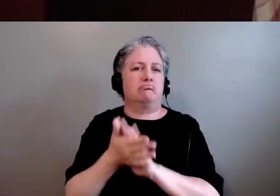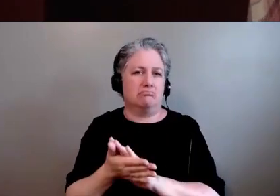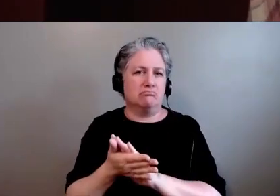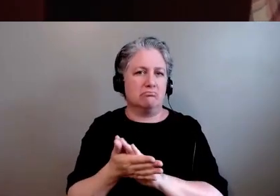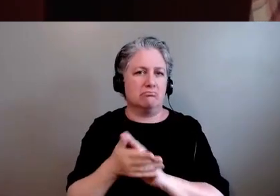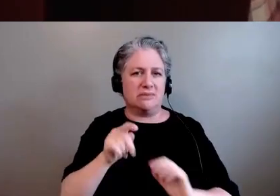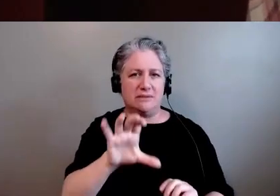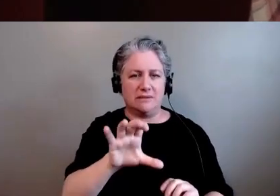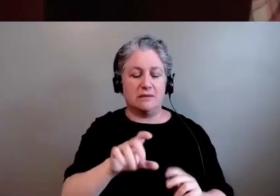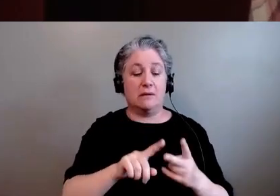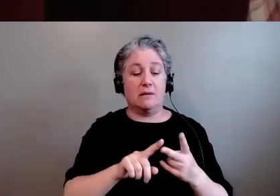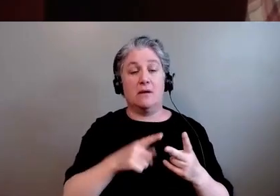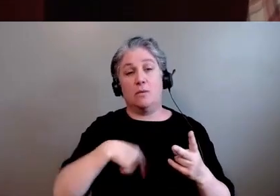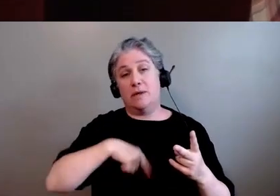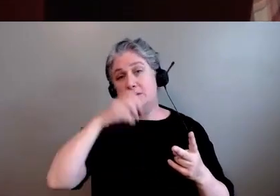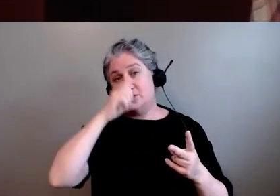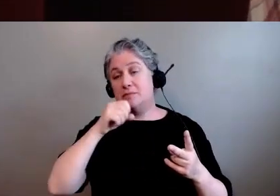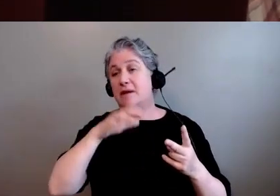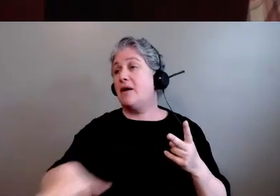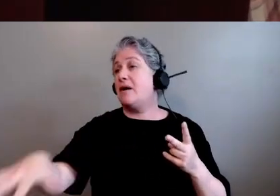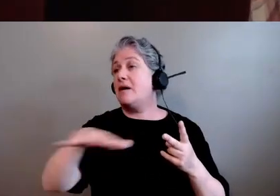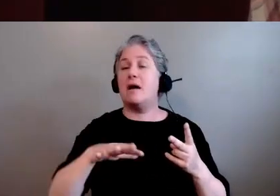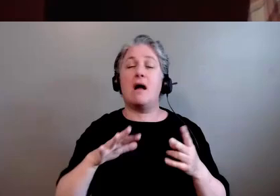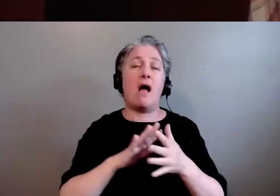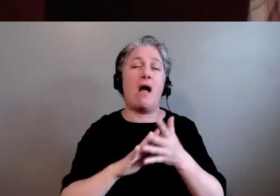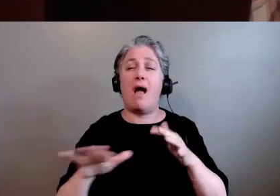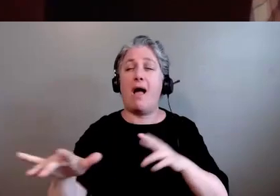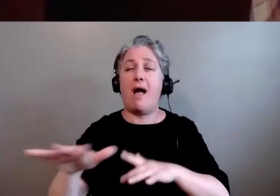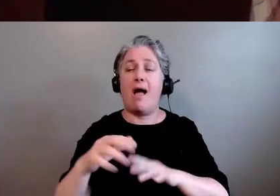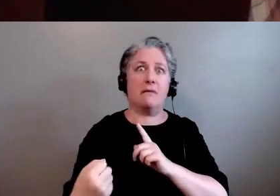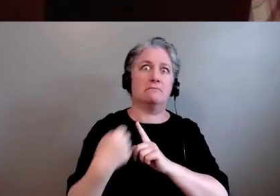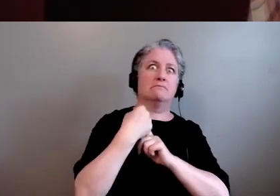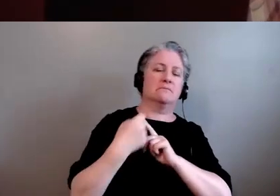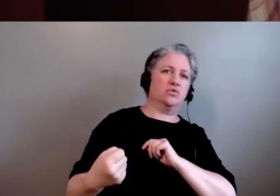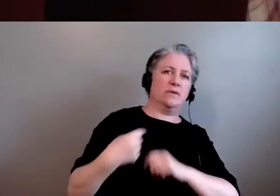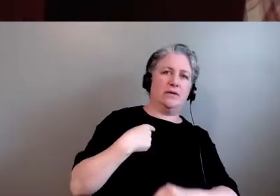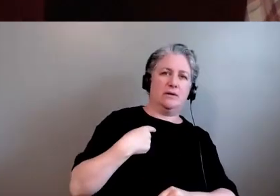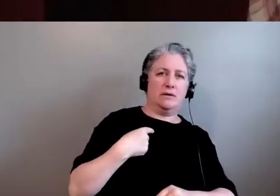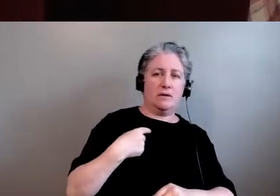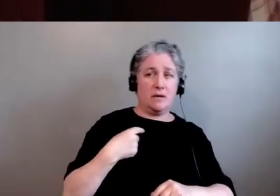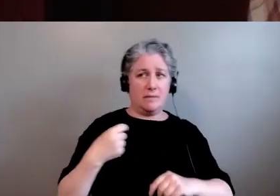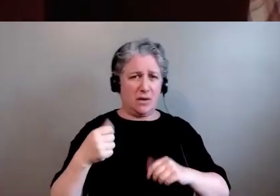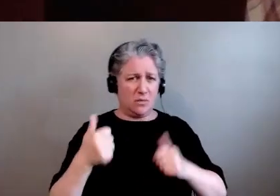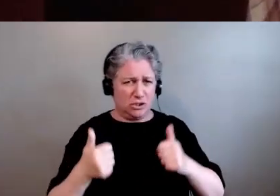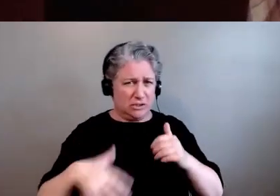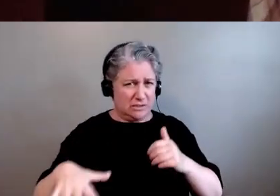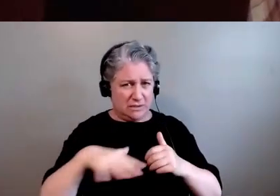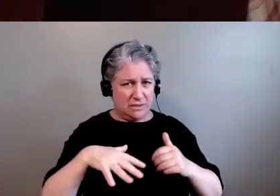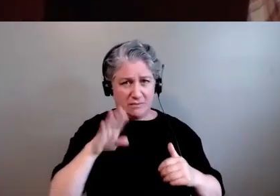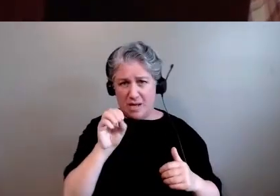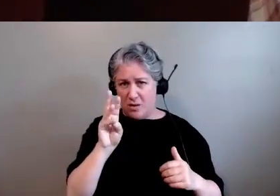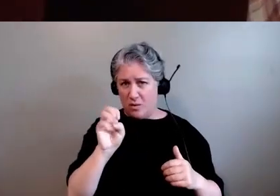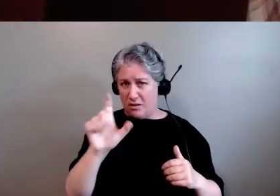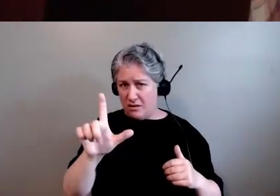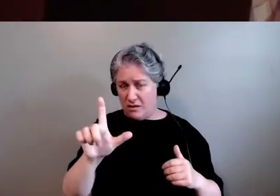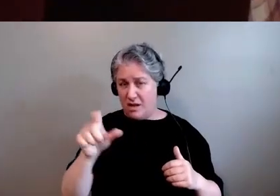in the environment come along and trigger it. And what we don't know is whether those things are environment for the bowel, which trigger